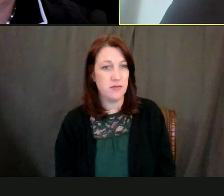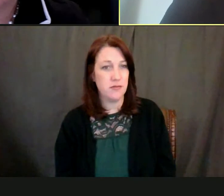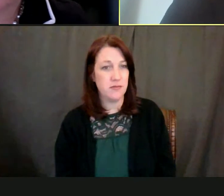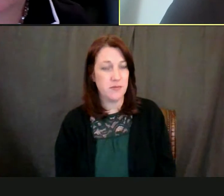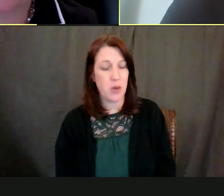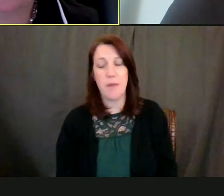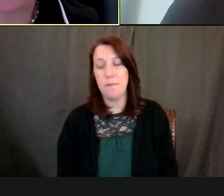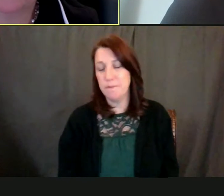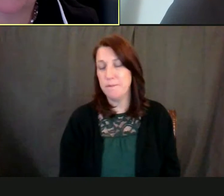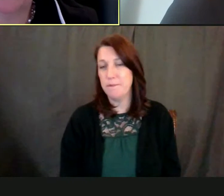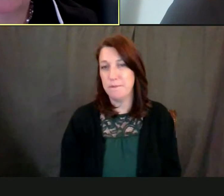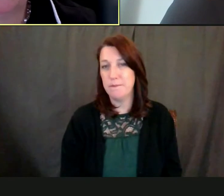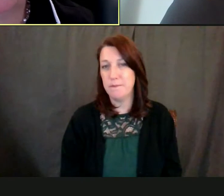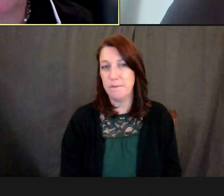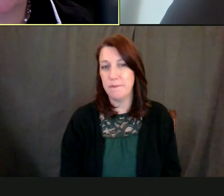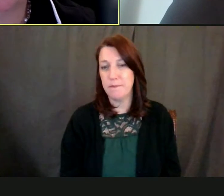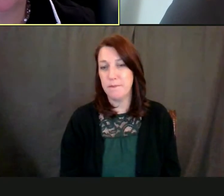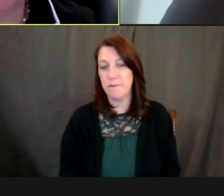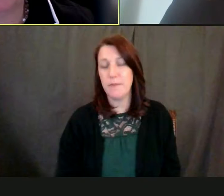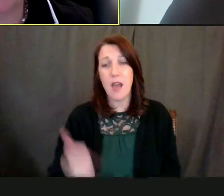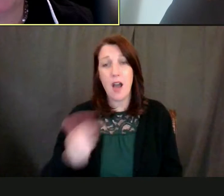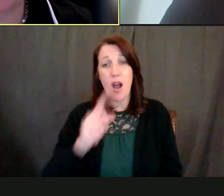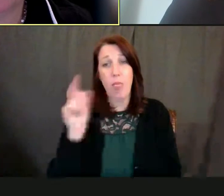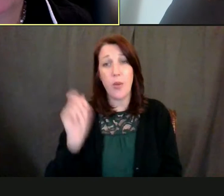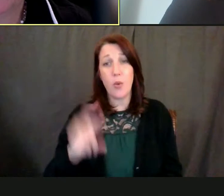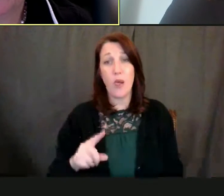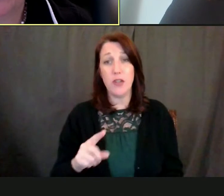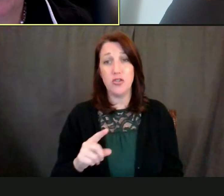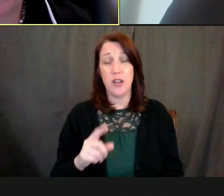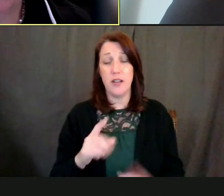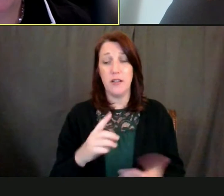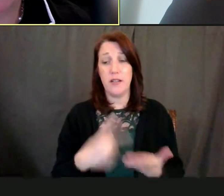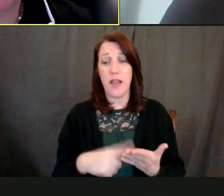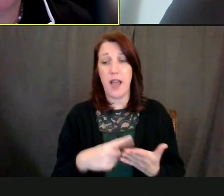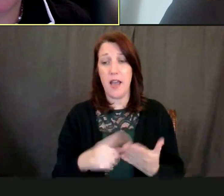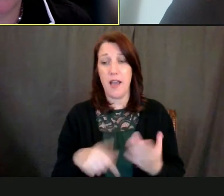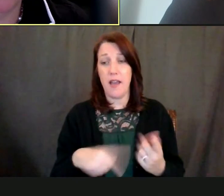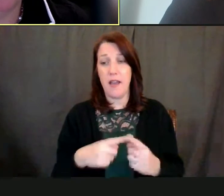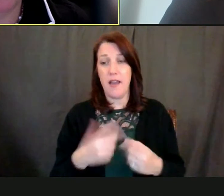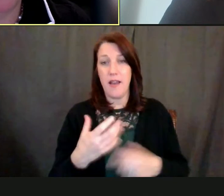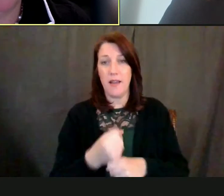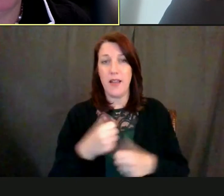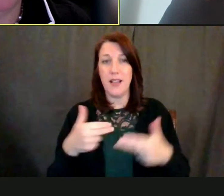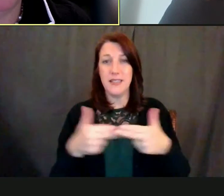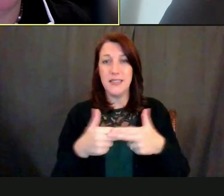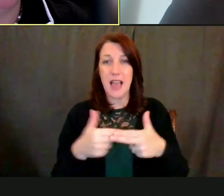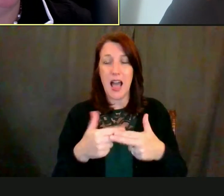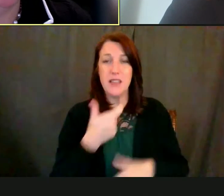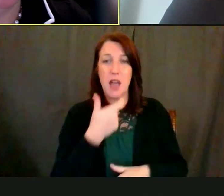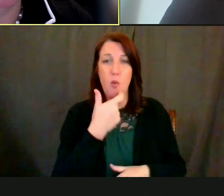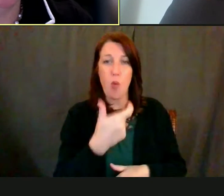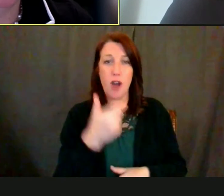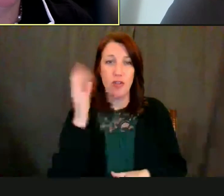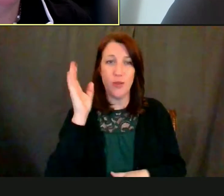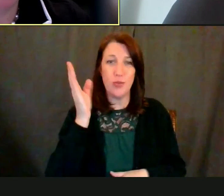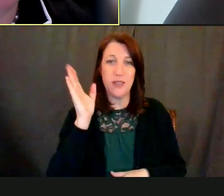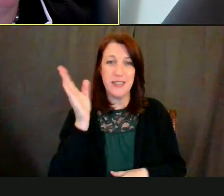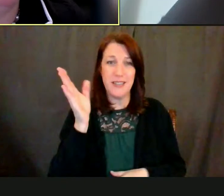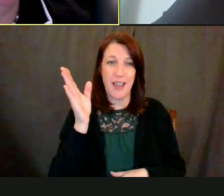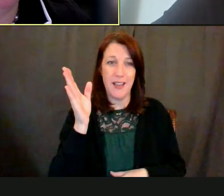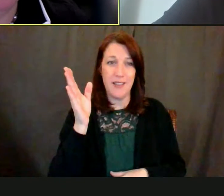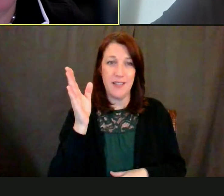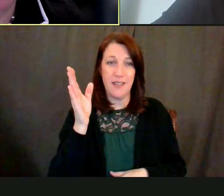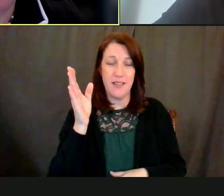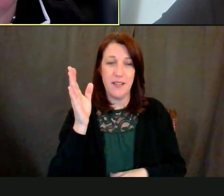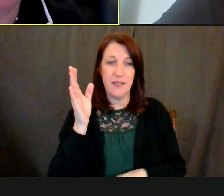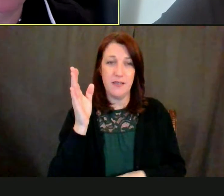Okay. Somebody has asked about obtaining slides and watching the presentation,